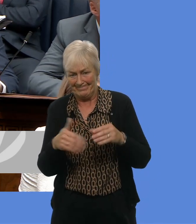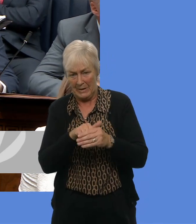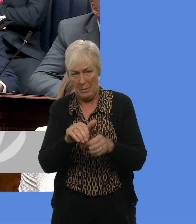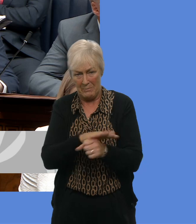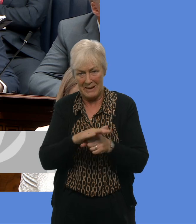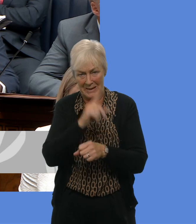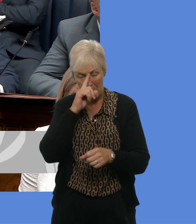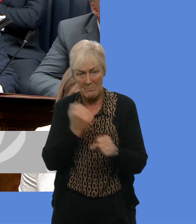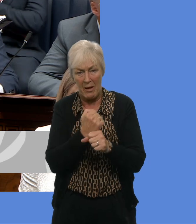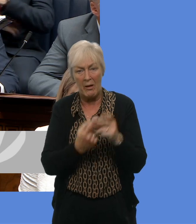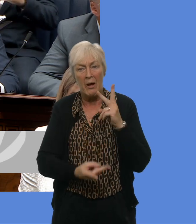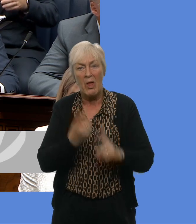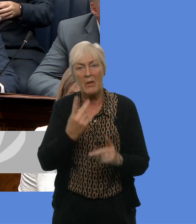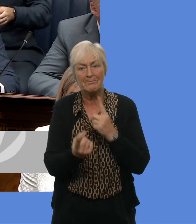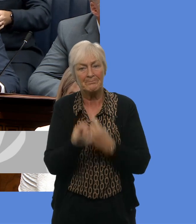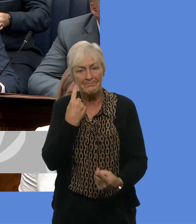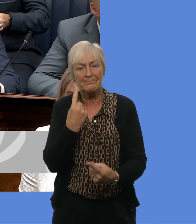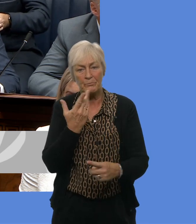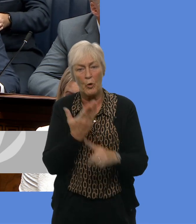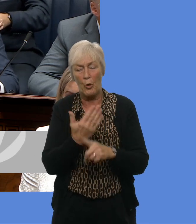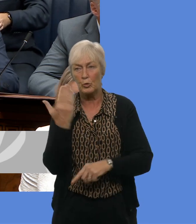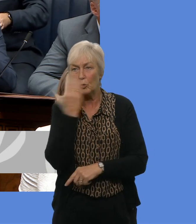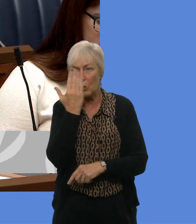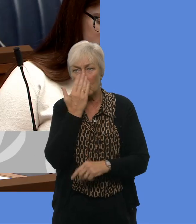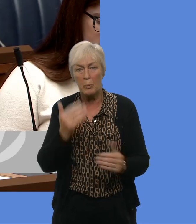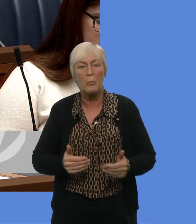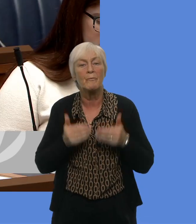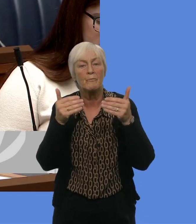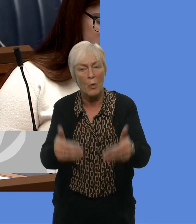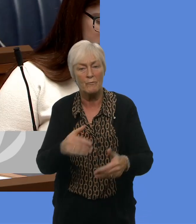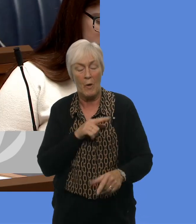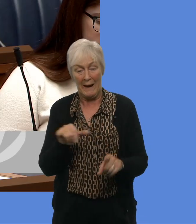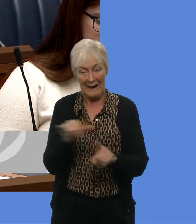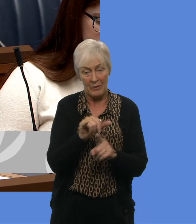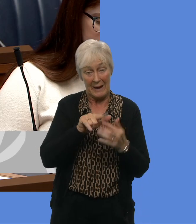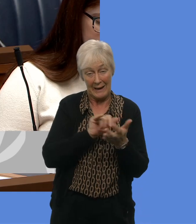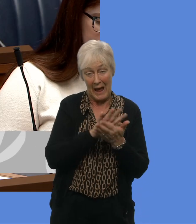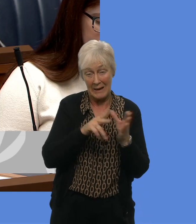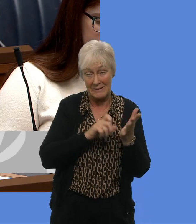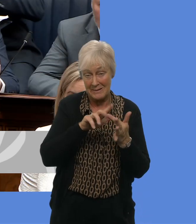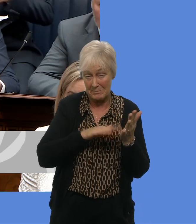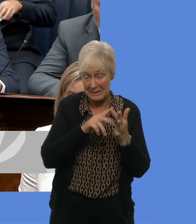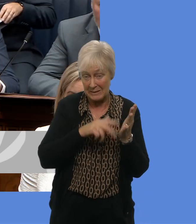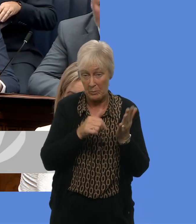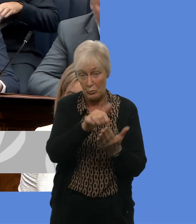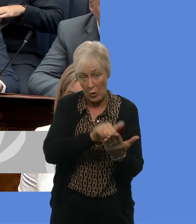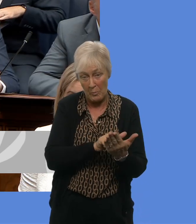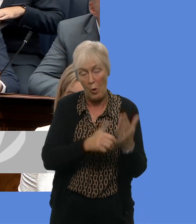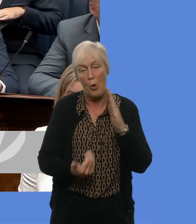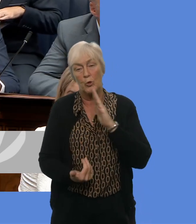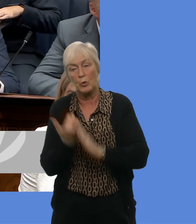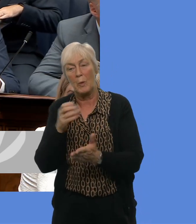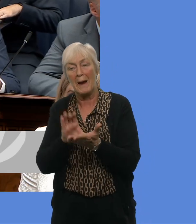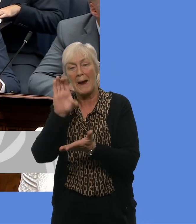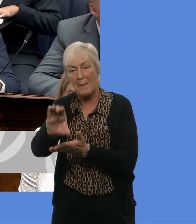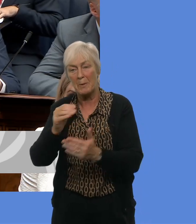make another call on schools to come forward for either a school enhancement programme or, for that matter, a new capital build.